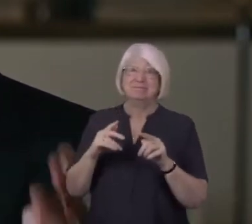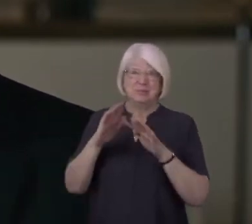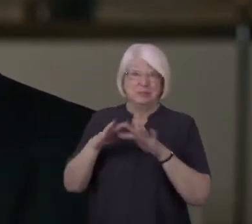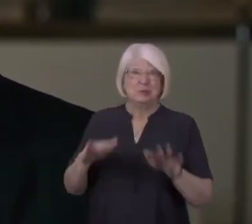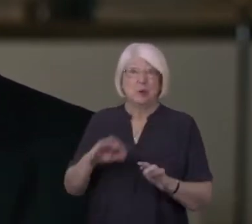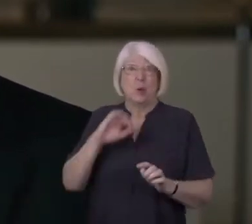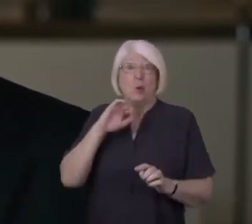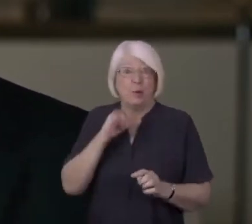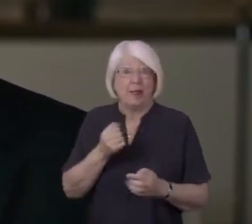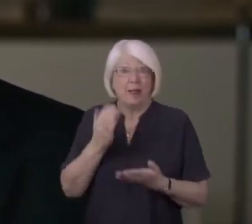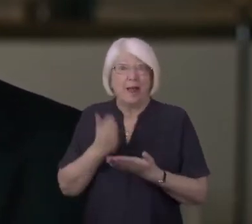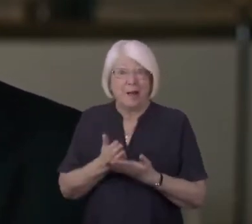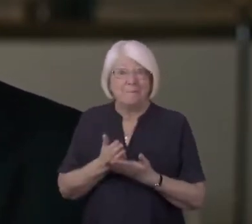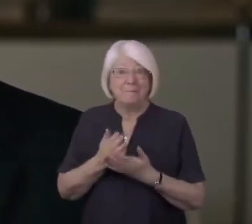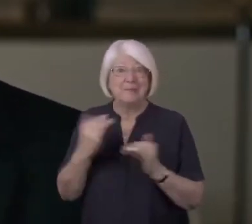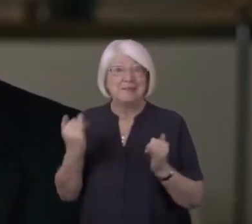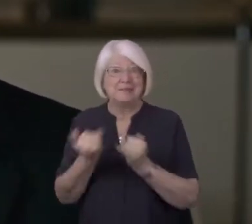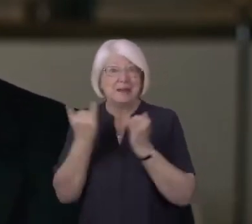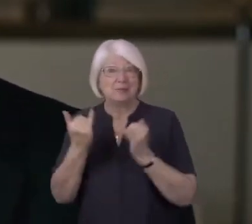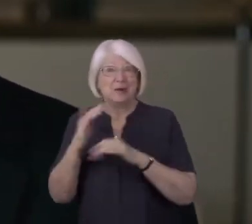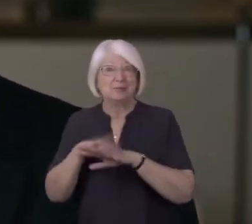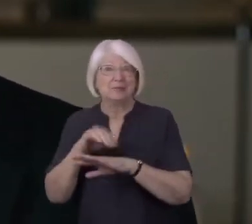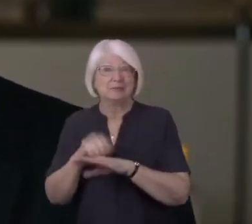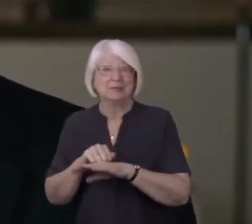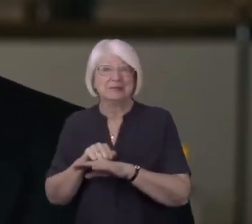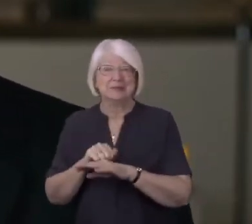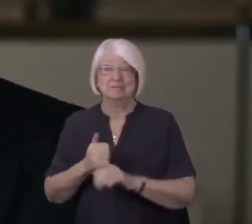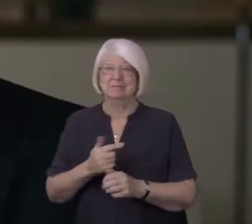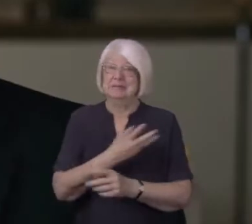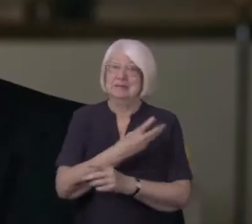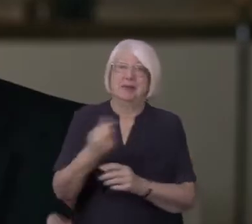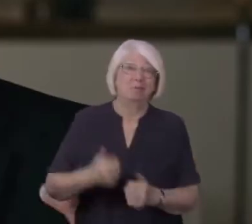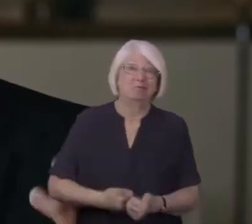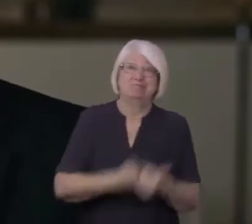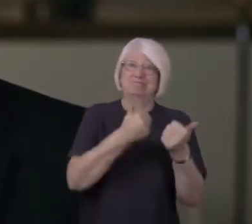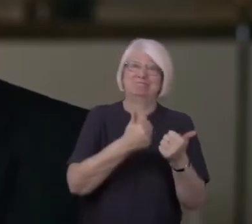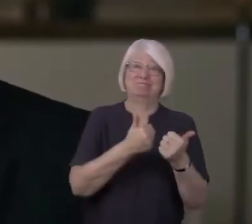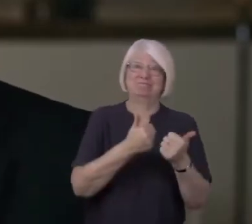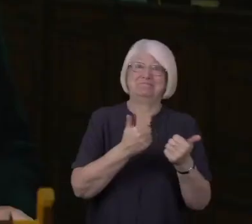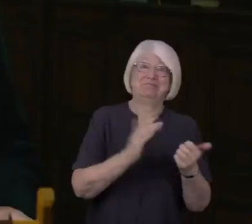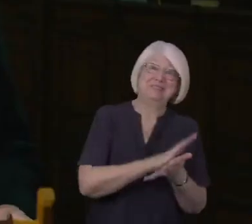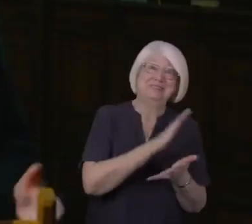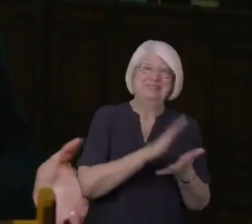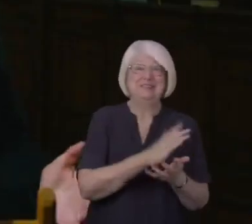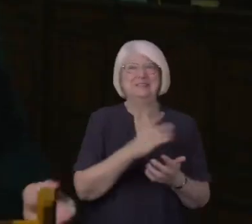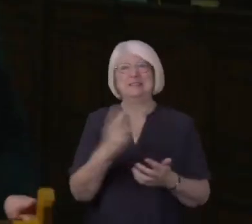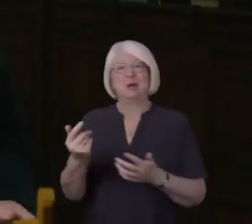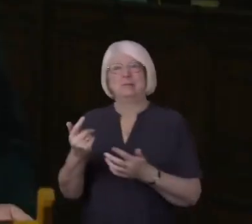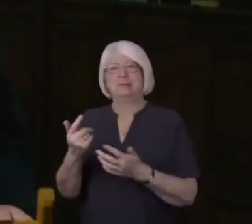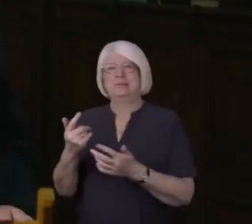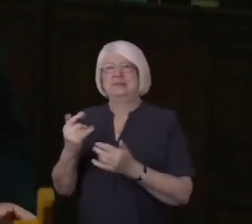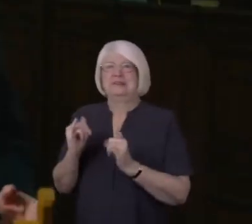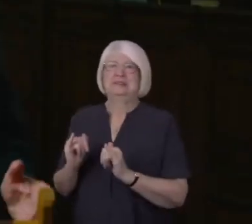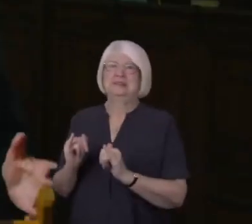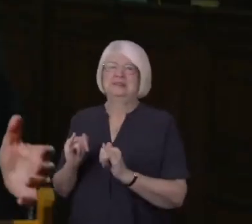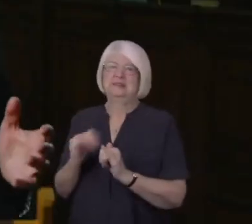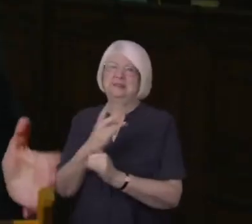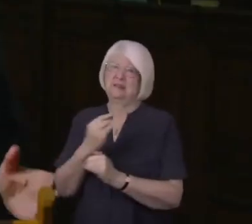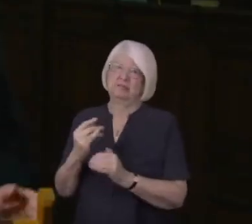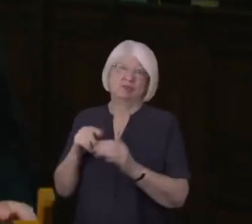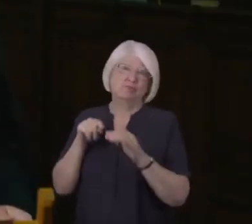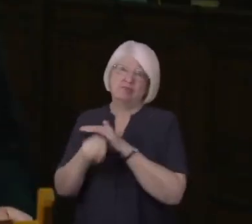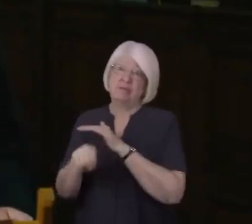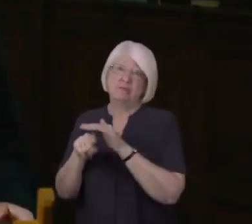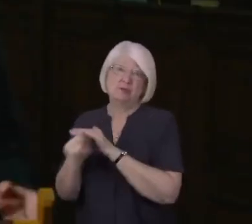be celebrating Christmas in all kinds of good ways and less good ways. Some in refugee camps